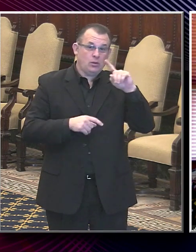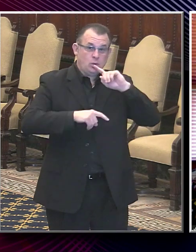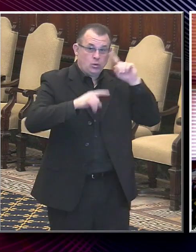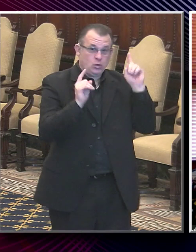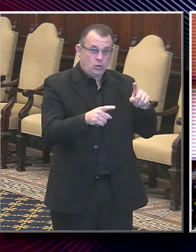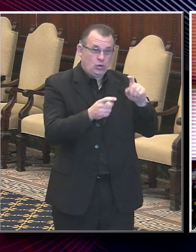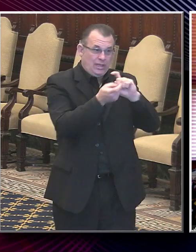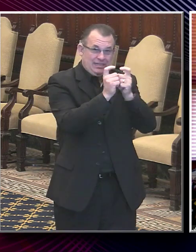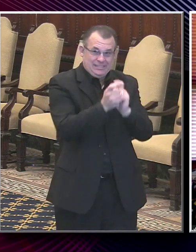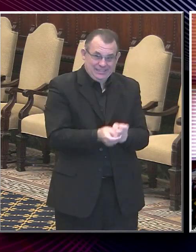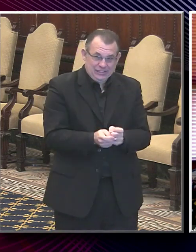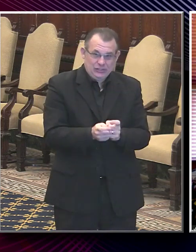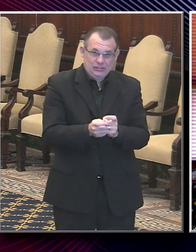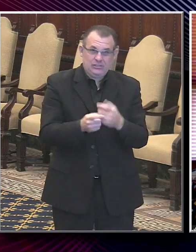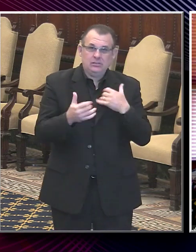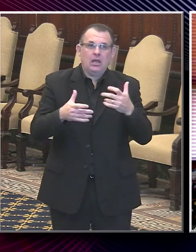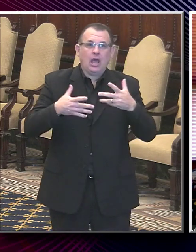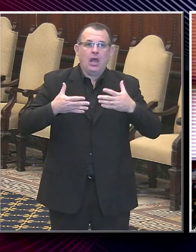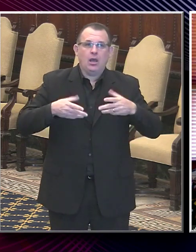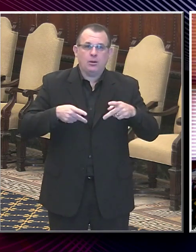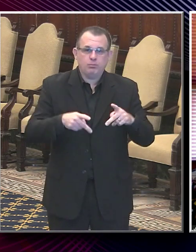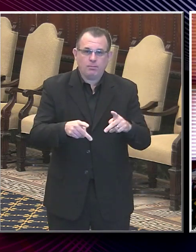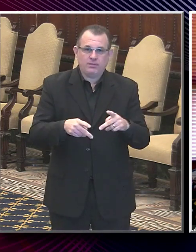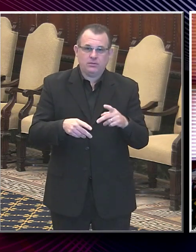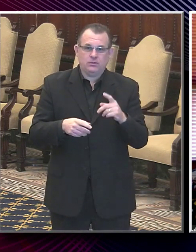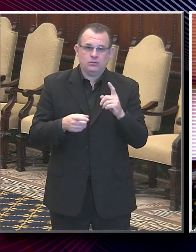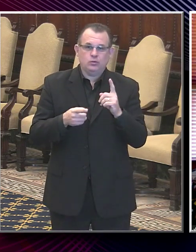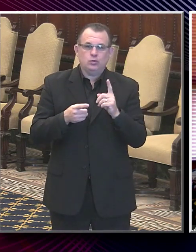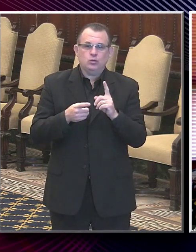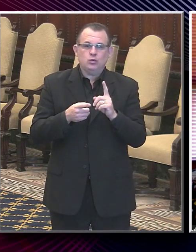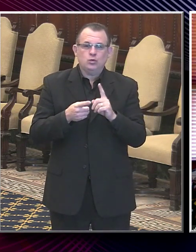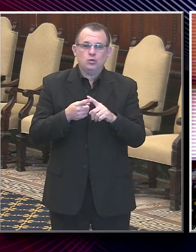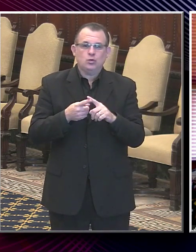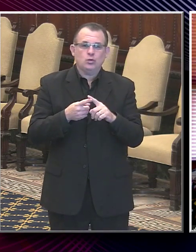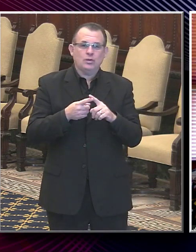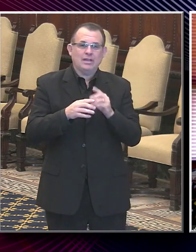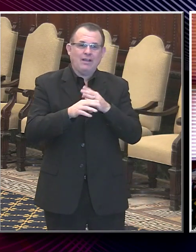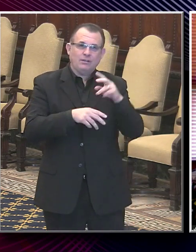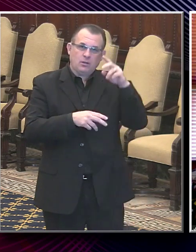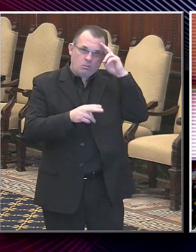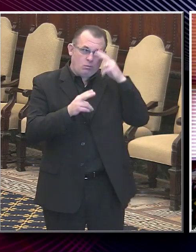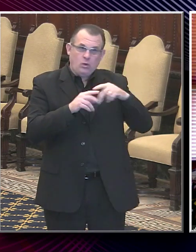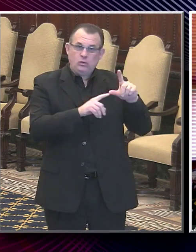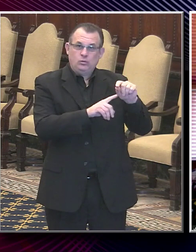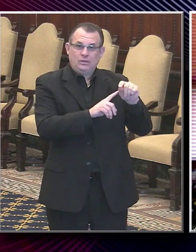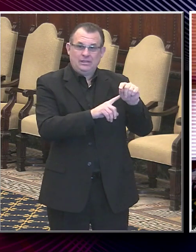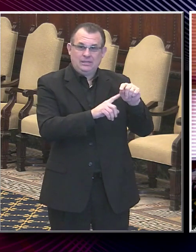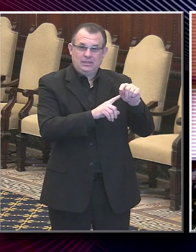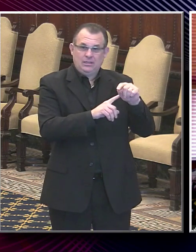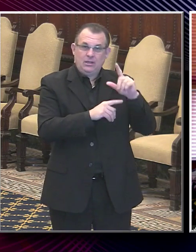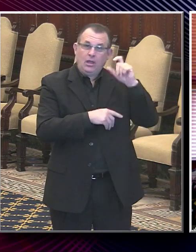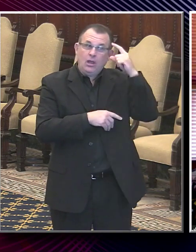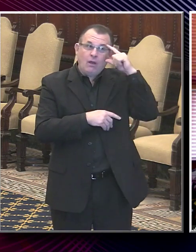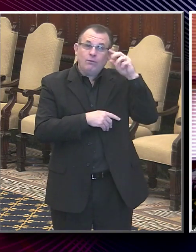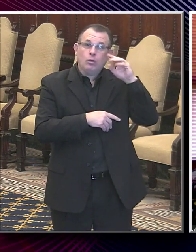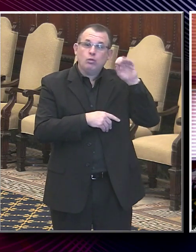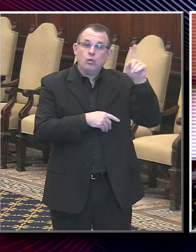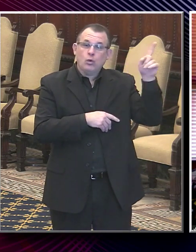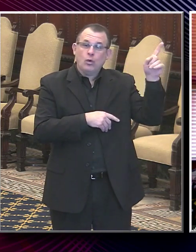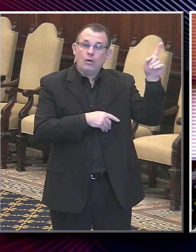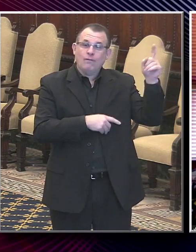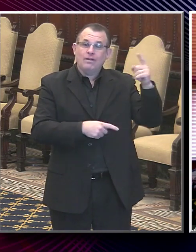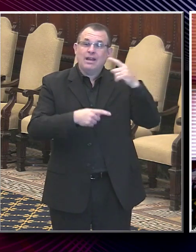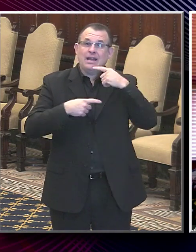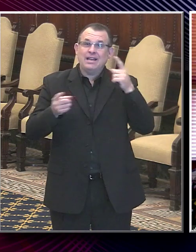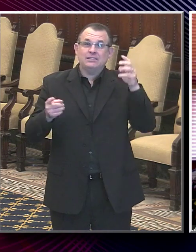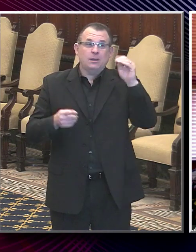permits issued after March 20th. Our order has been updated to reflect Governor Wolf's determination on May 19th that businesses in the